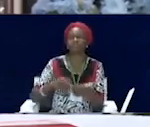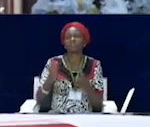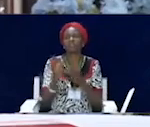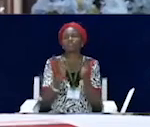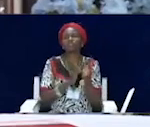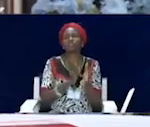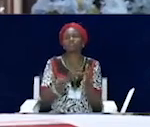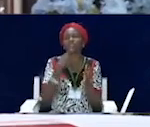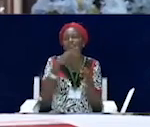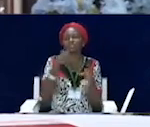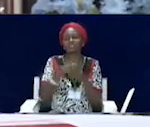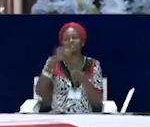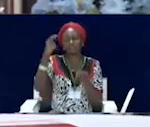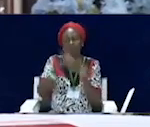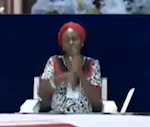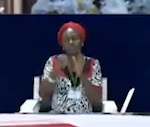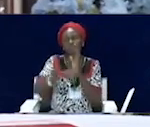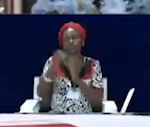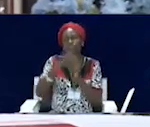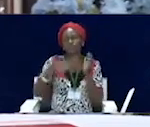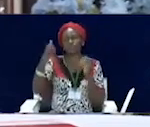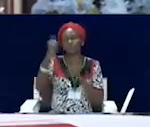Christ said in